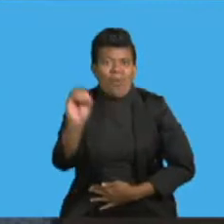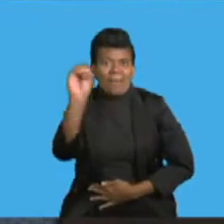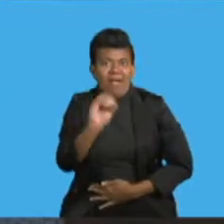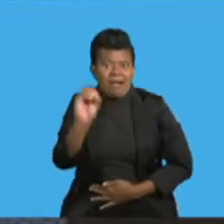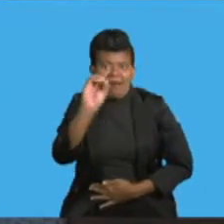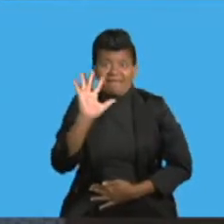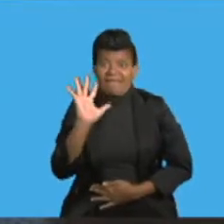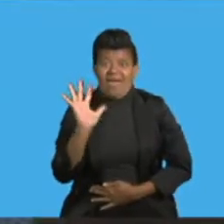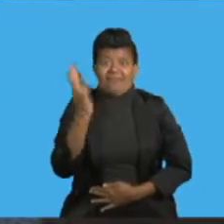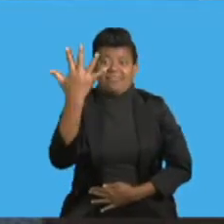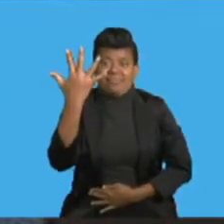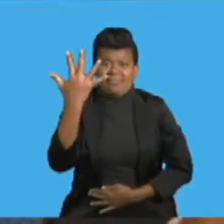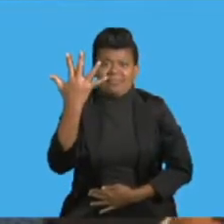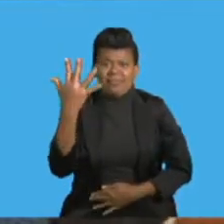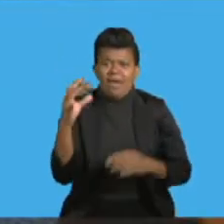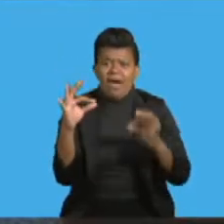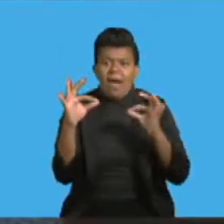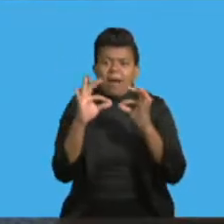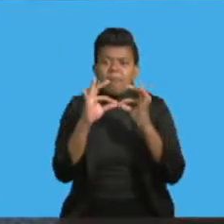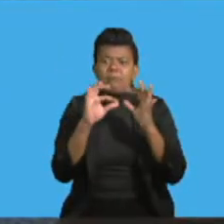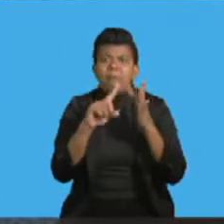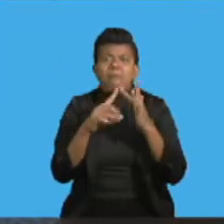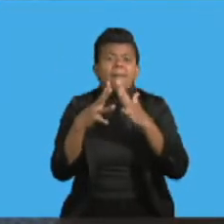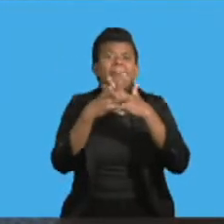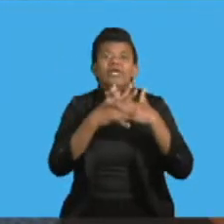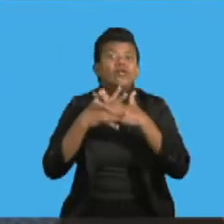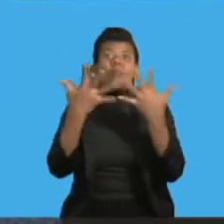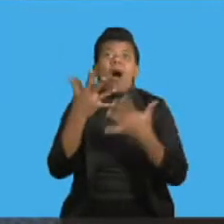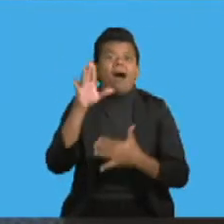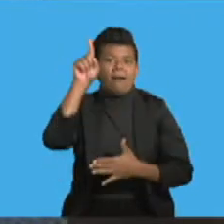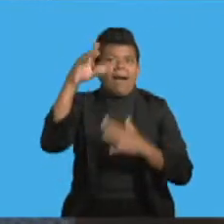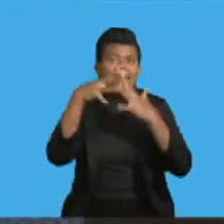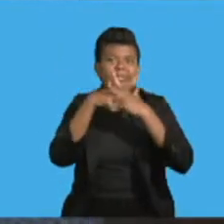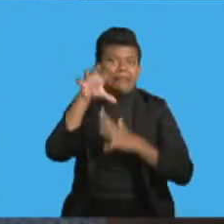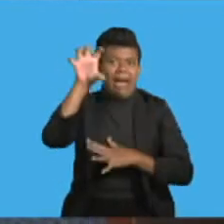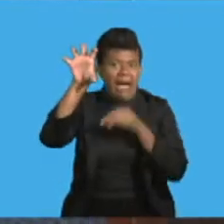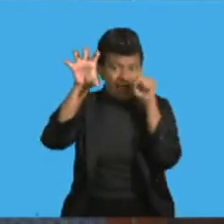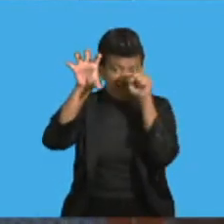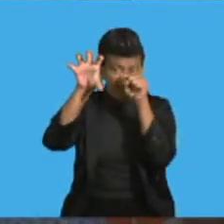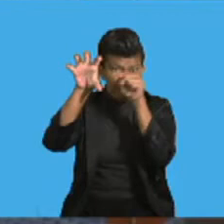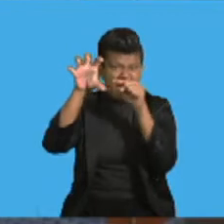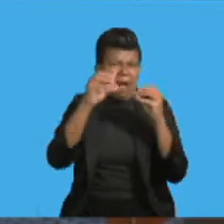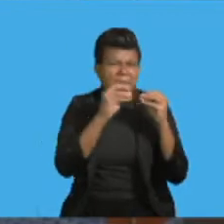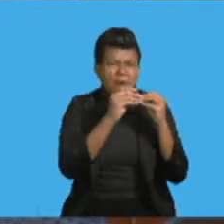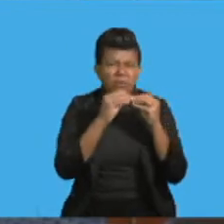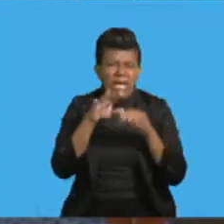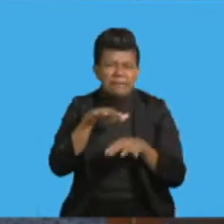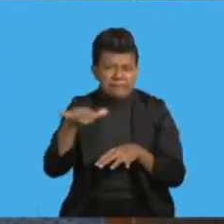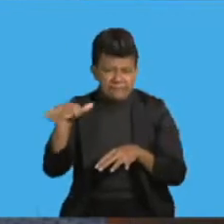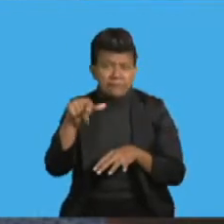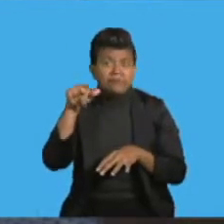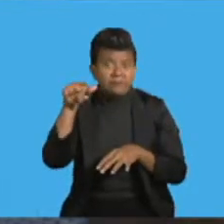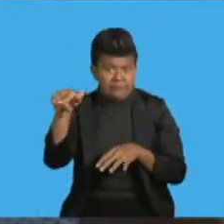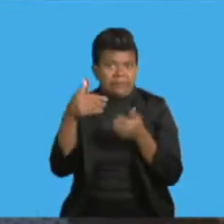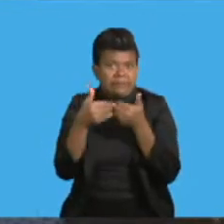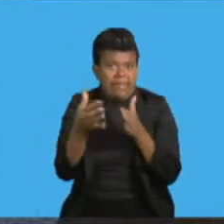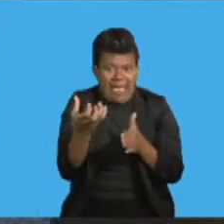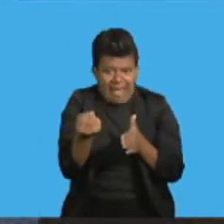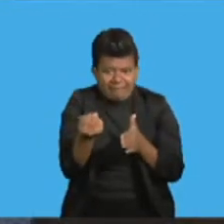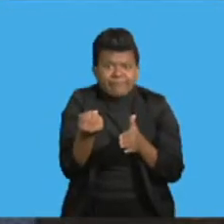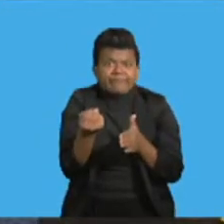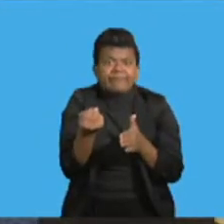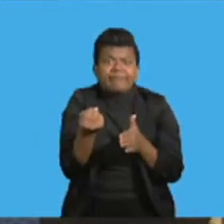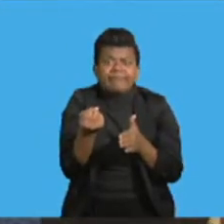out in Boston. This is in Boston, in America, where there was an outbreak of leptospirosis in dogs in the Boston area. So we were not